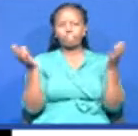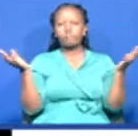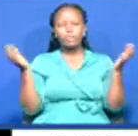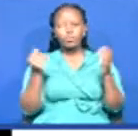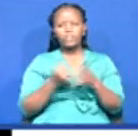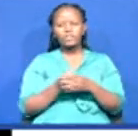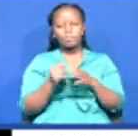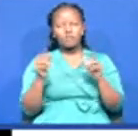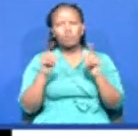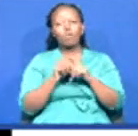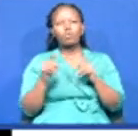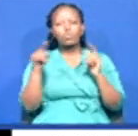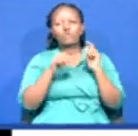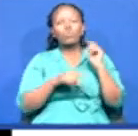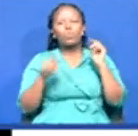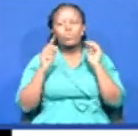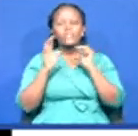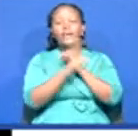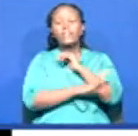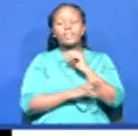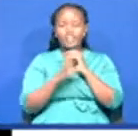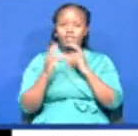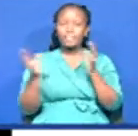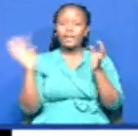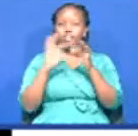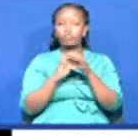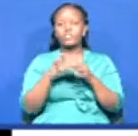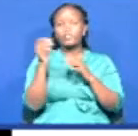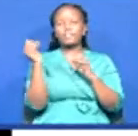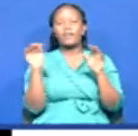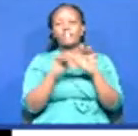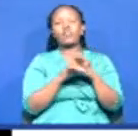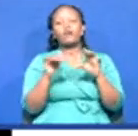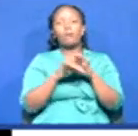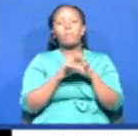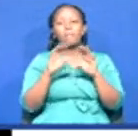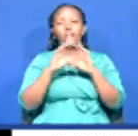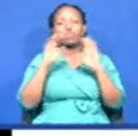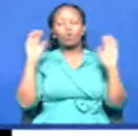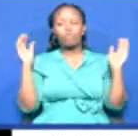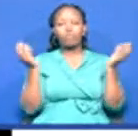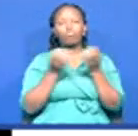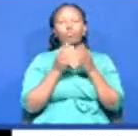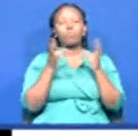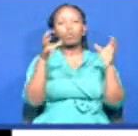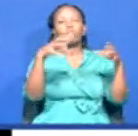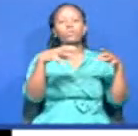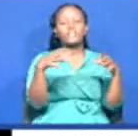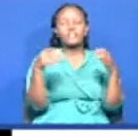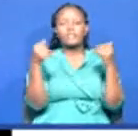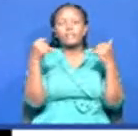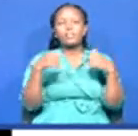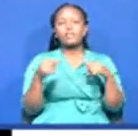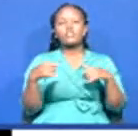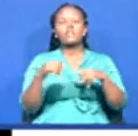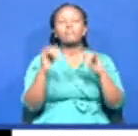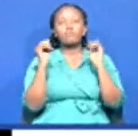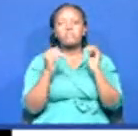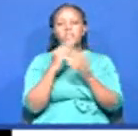as a country, we are joining other members of the global community in the implementation of the recordance of